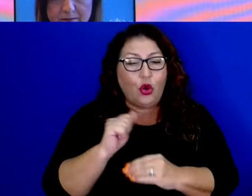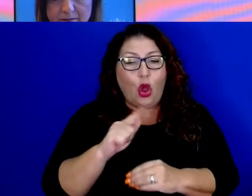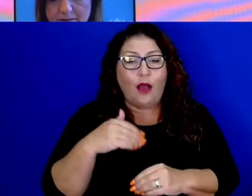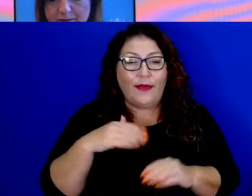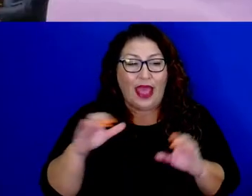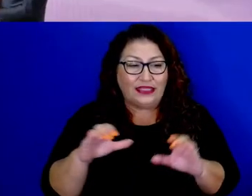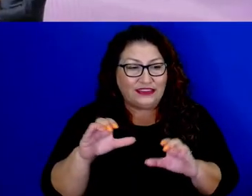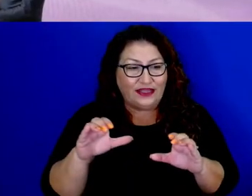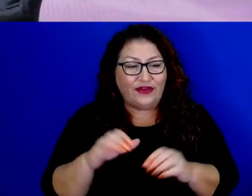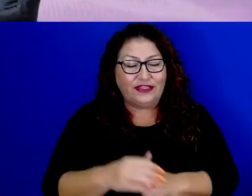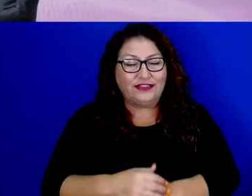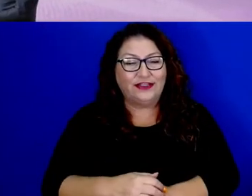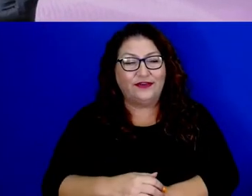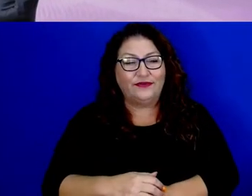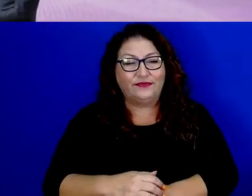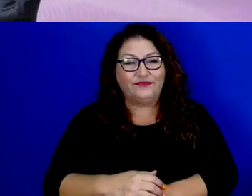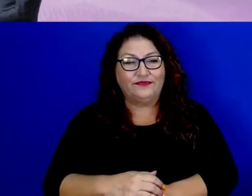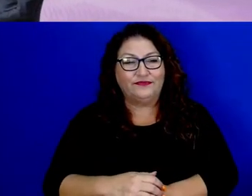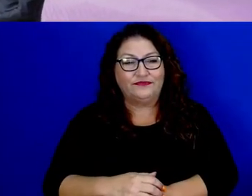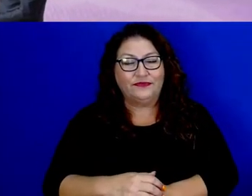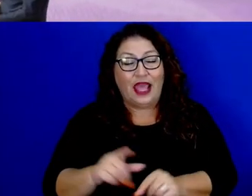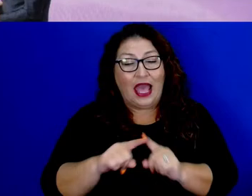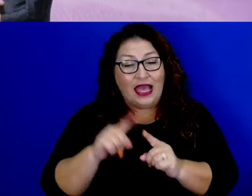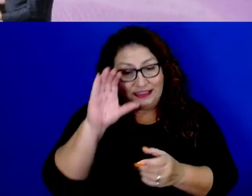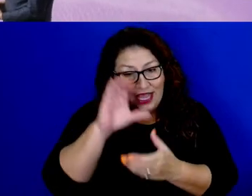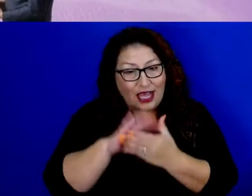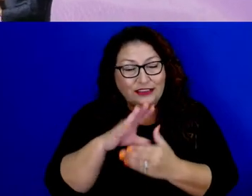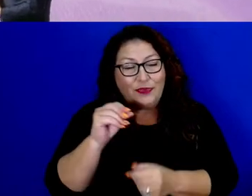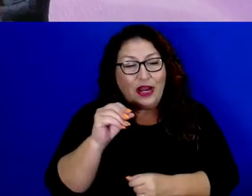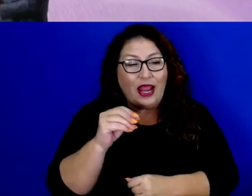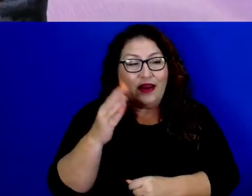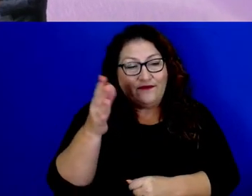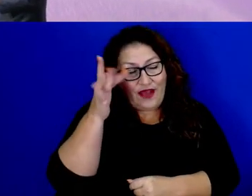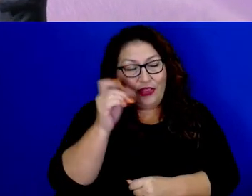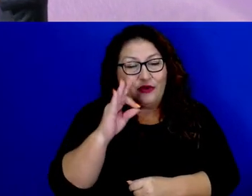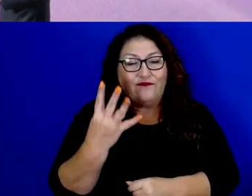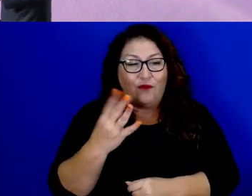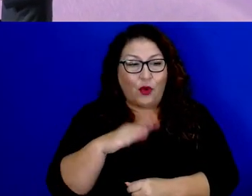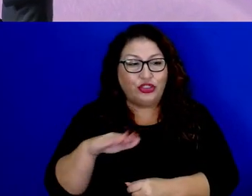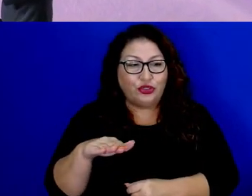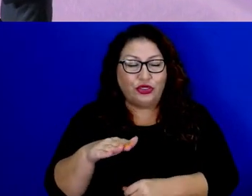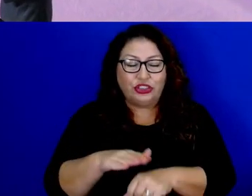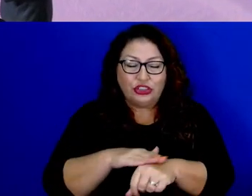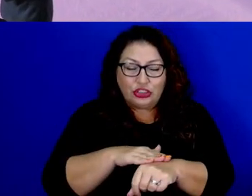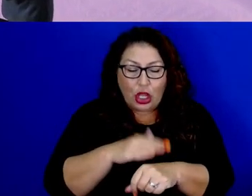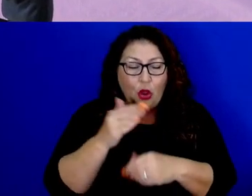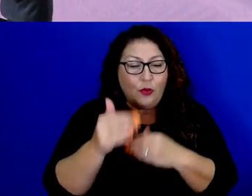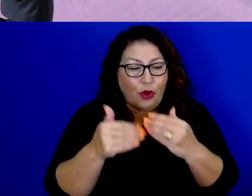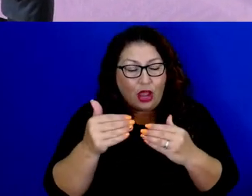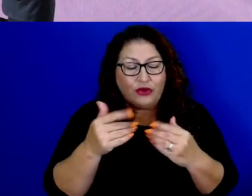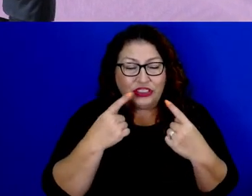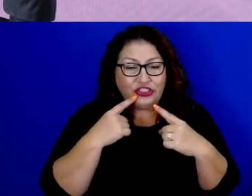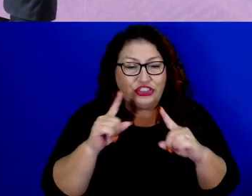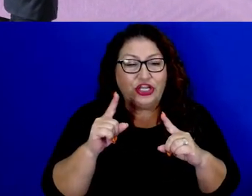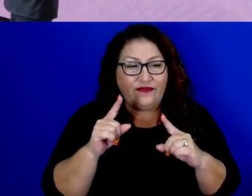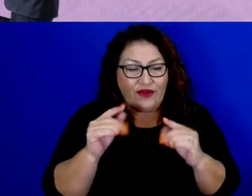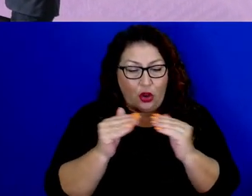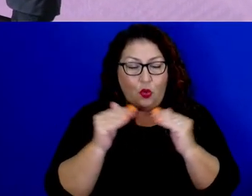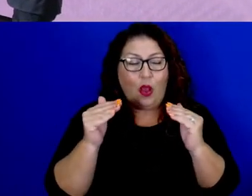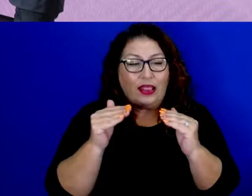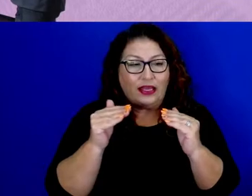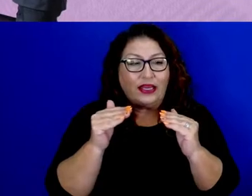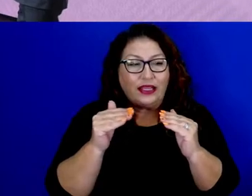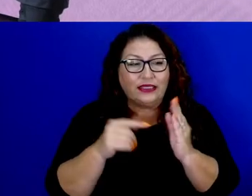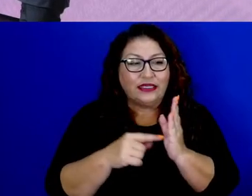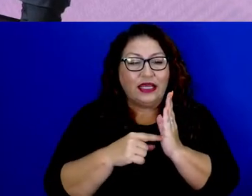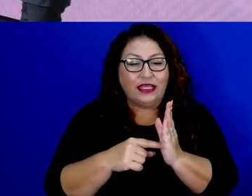father of four children. This very slow progress in achieving full gender equality has implications for the lives and life chances for